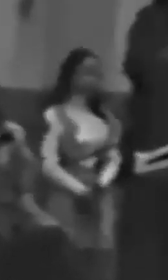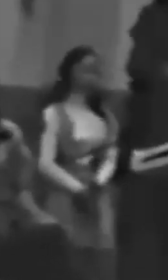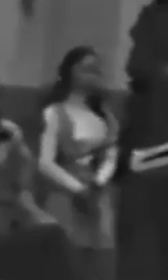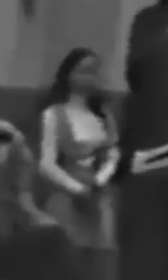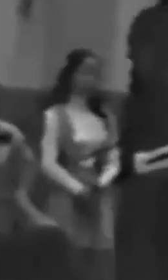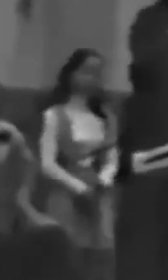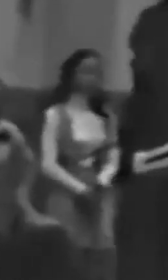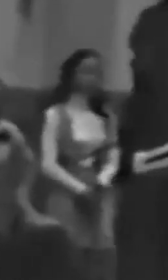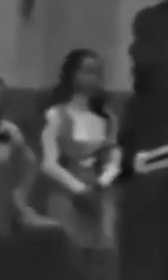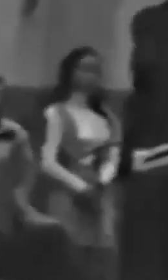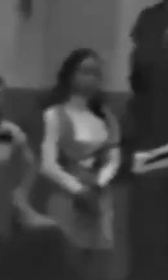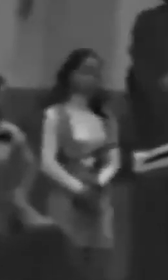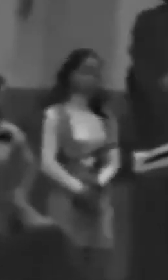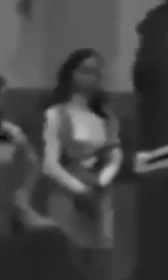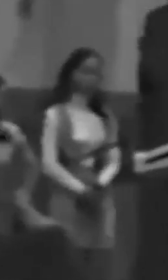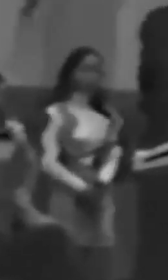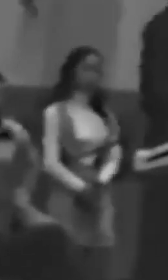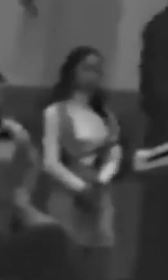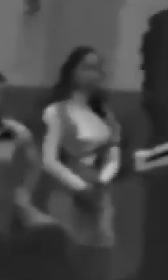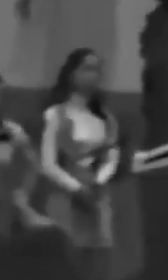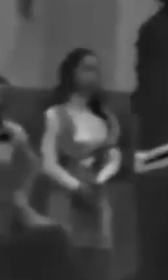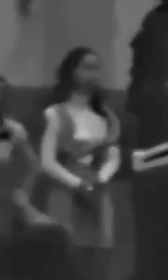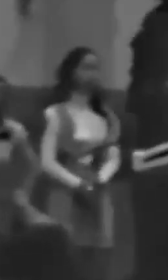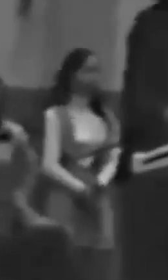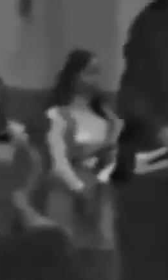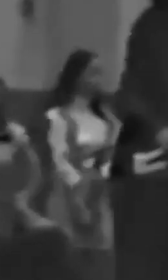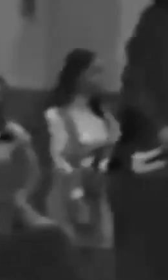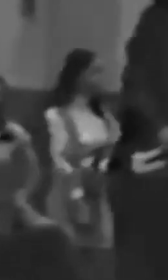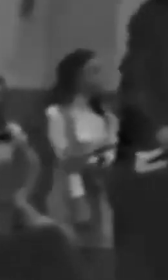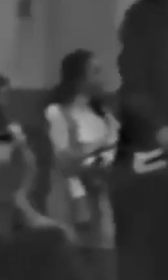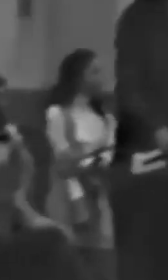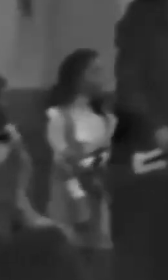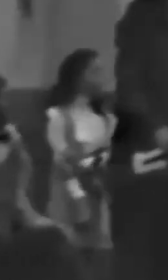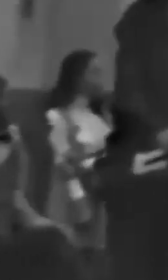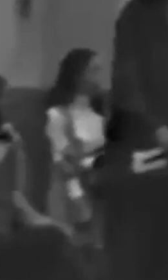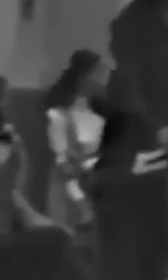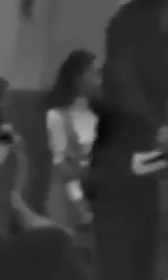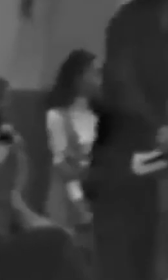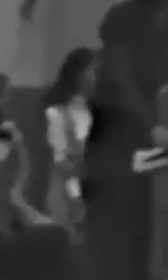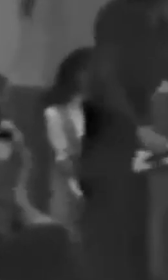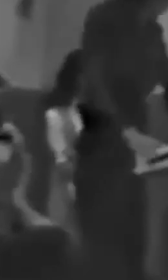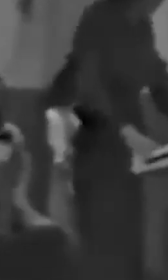the murder in cold blood of Fred Hampton and Al Clark as they slept in their beds.